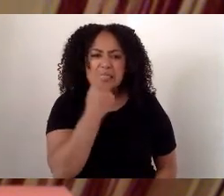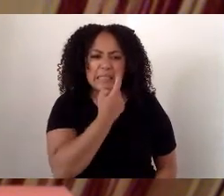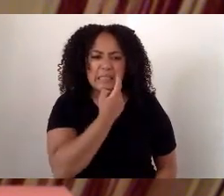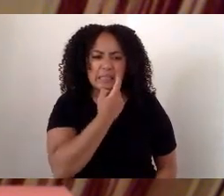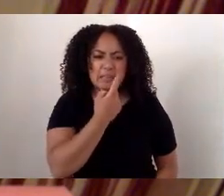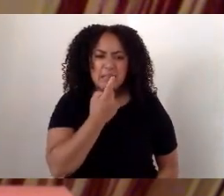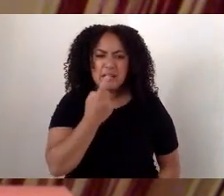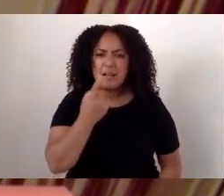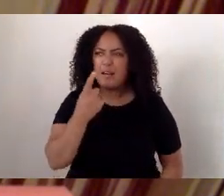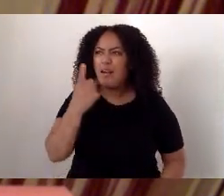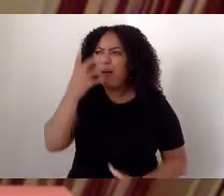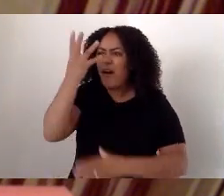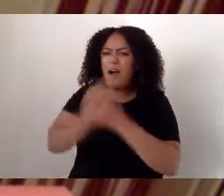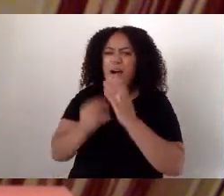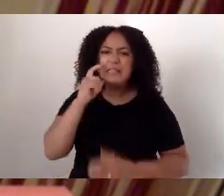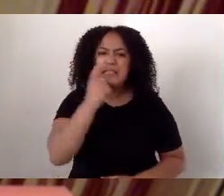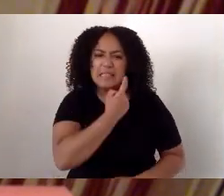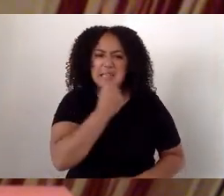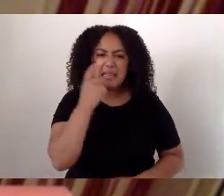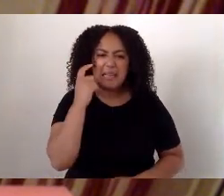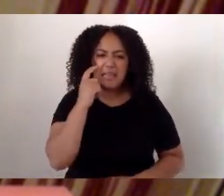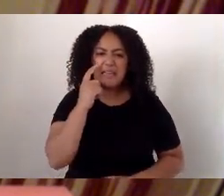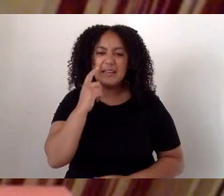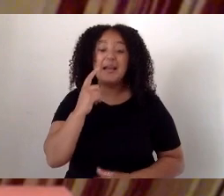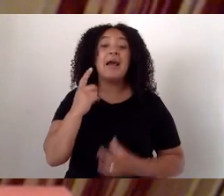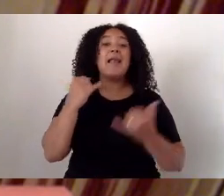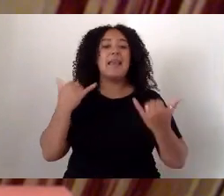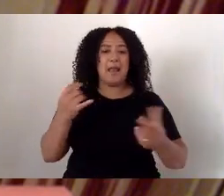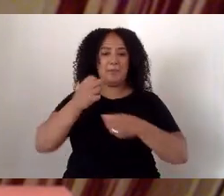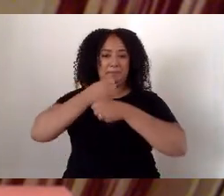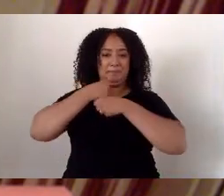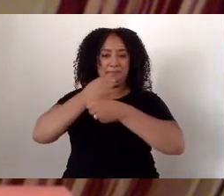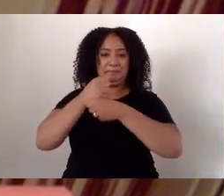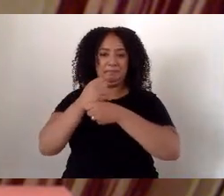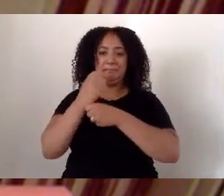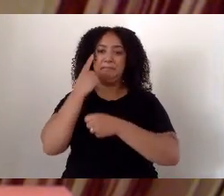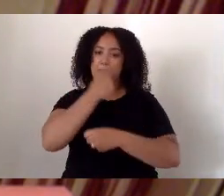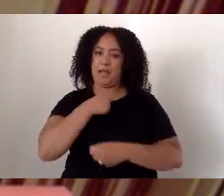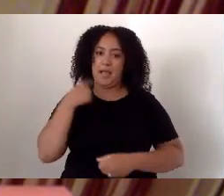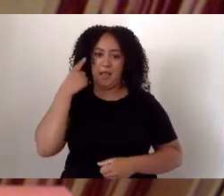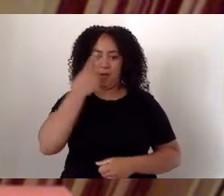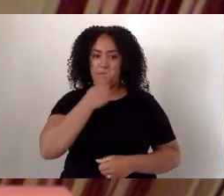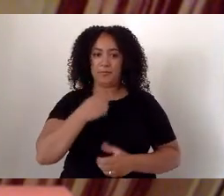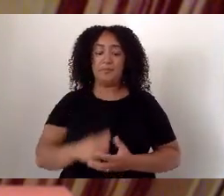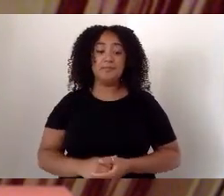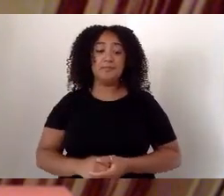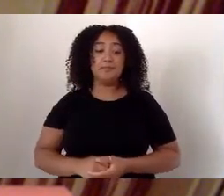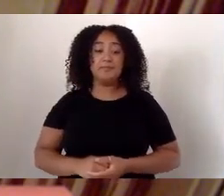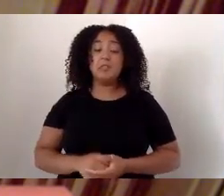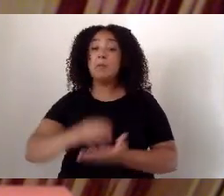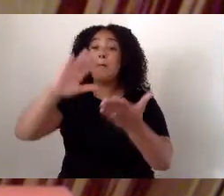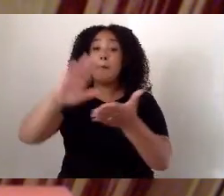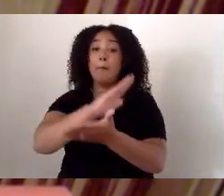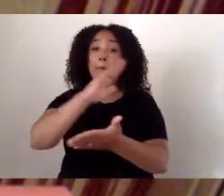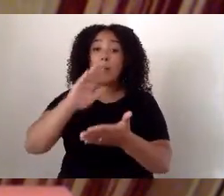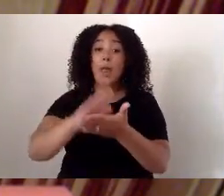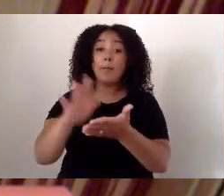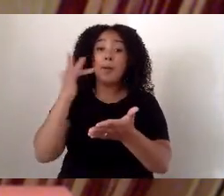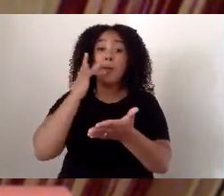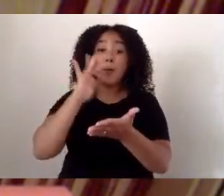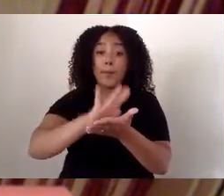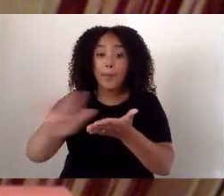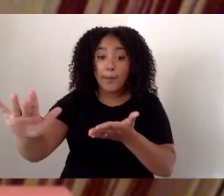too. What I've done is I just took some regular paper and I cut them into these shapes right